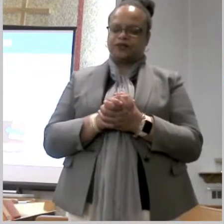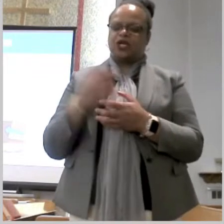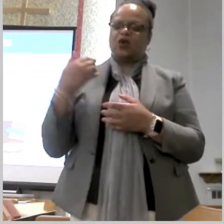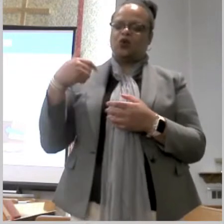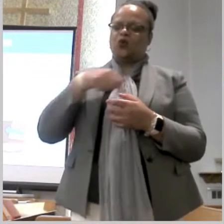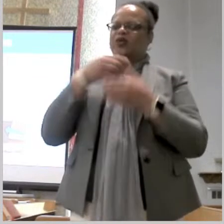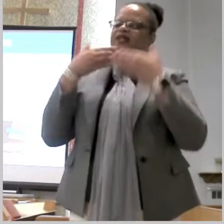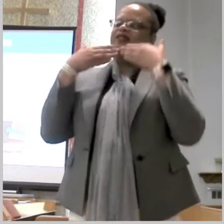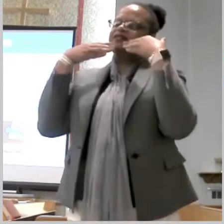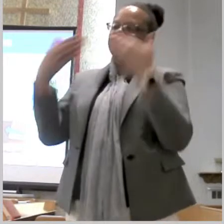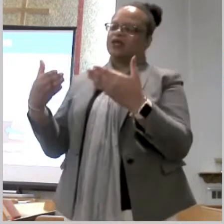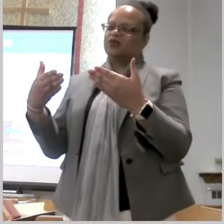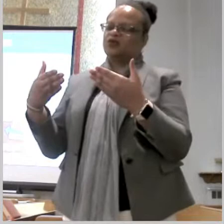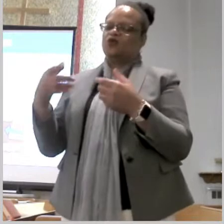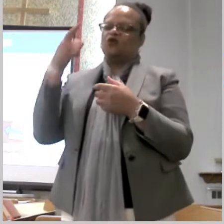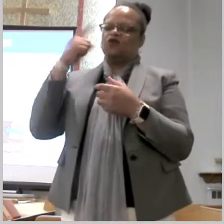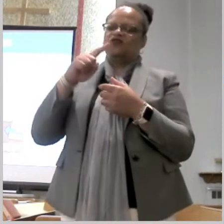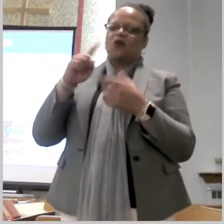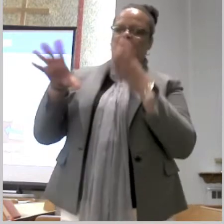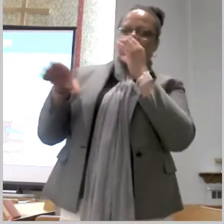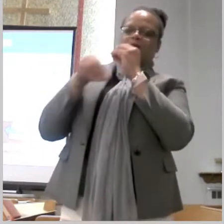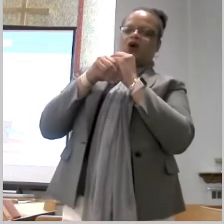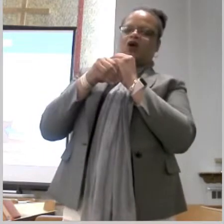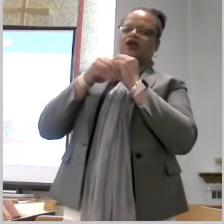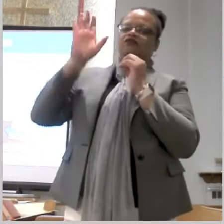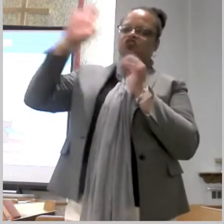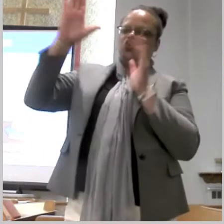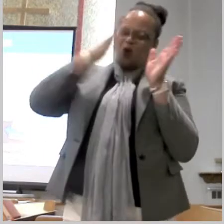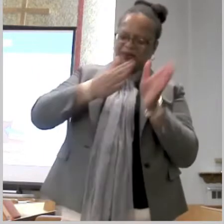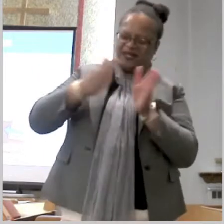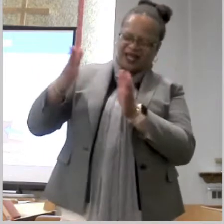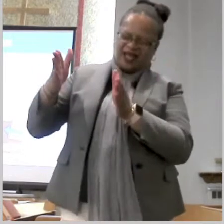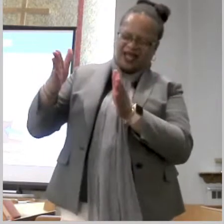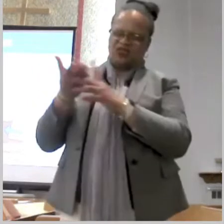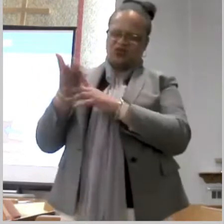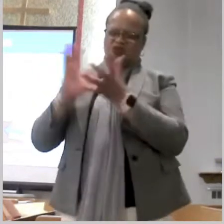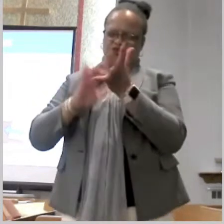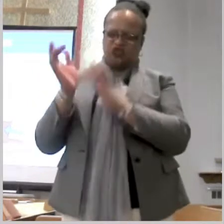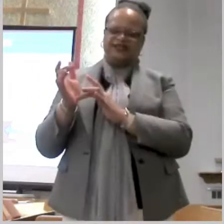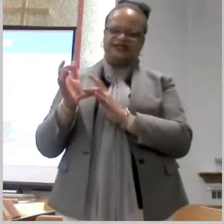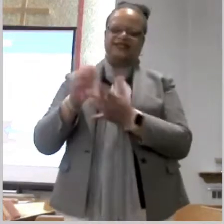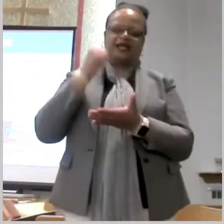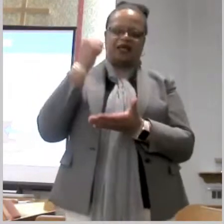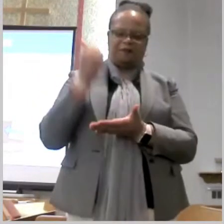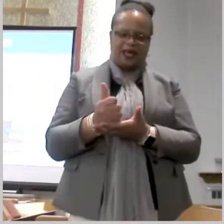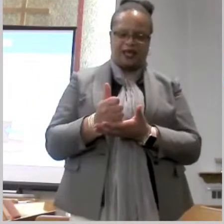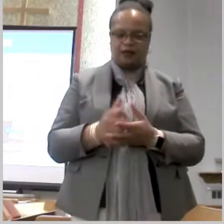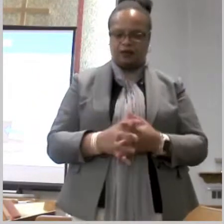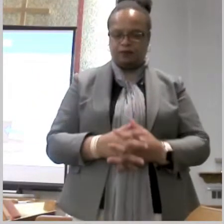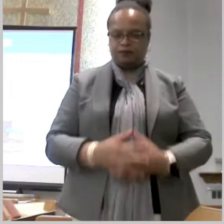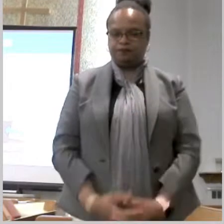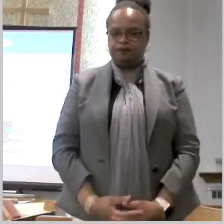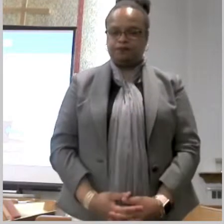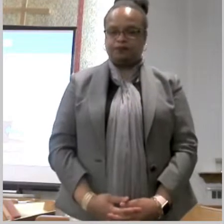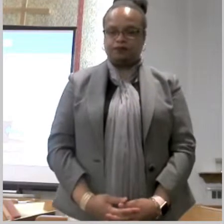so thankful, Father, for being part of it all. Through your Son, Jesus, we pray. Amen. Amen.